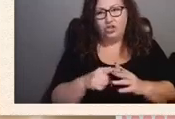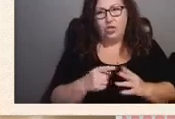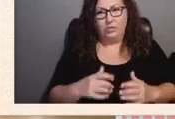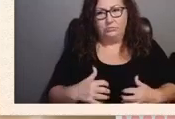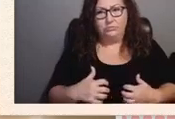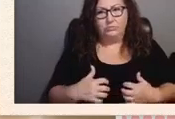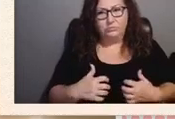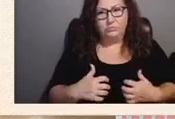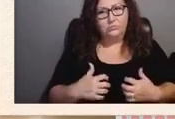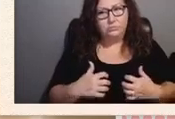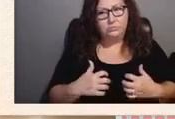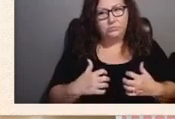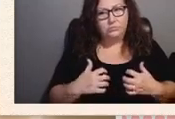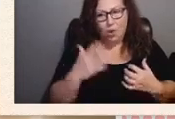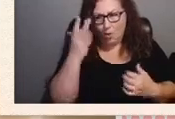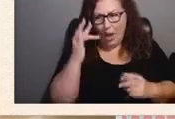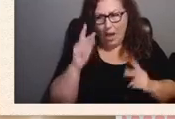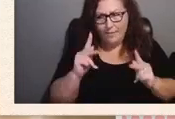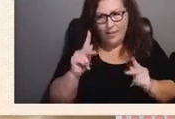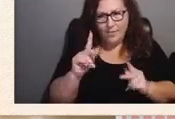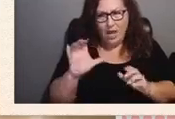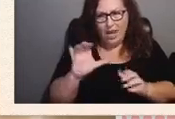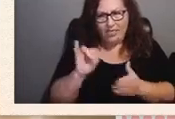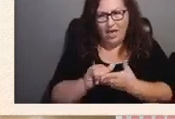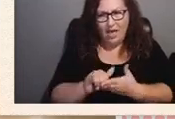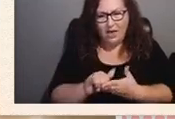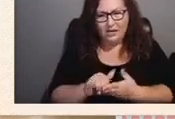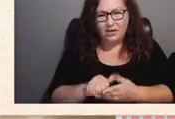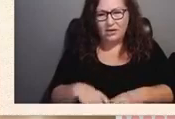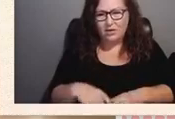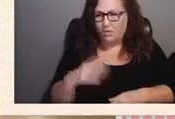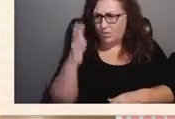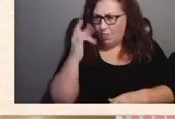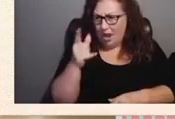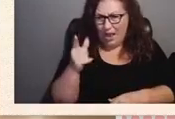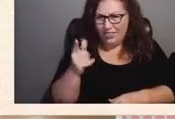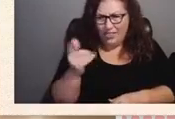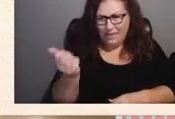why are these people acting this way? Why are they being so ignorant?